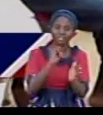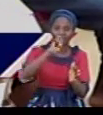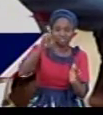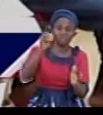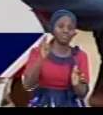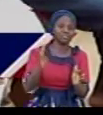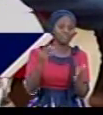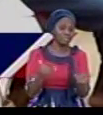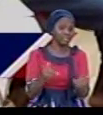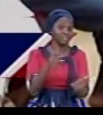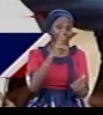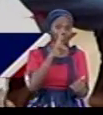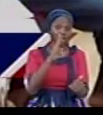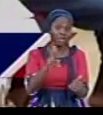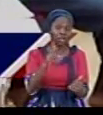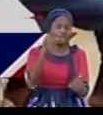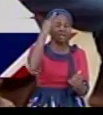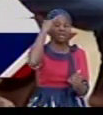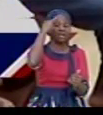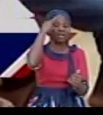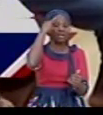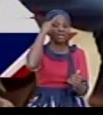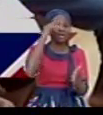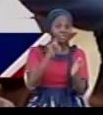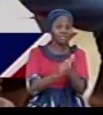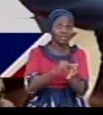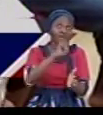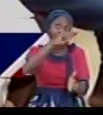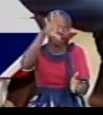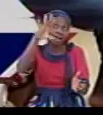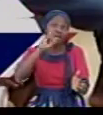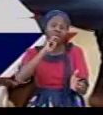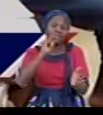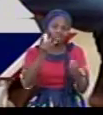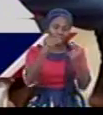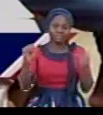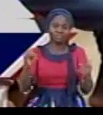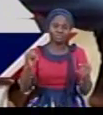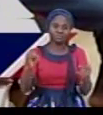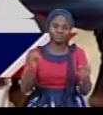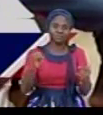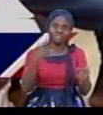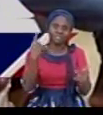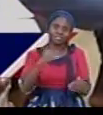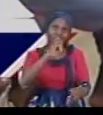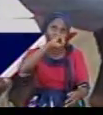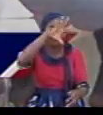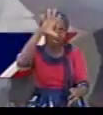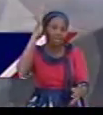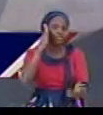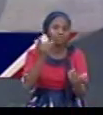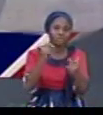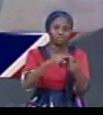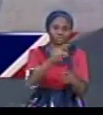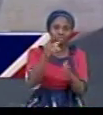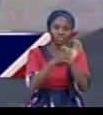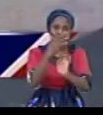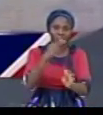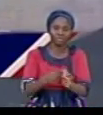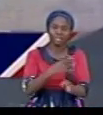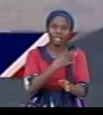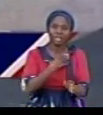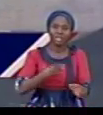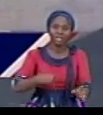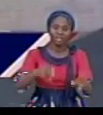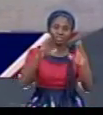up. Now you realize, now the light is coming. The light will come to you. And that no thought can be